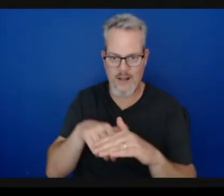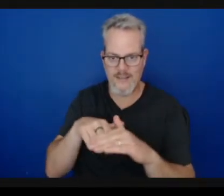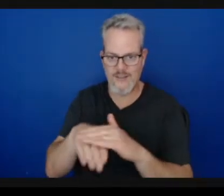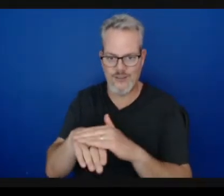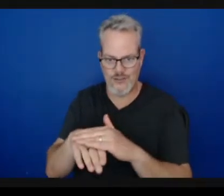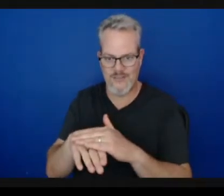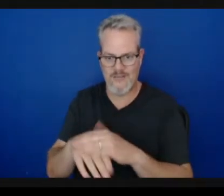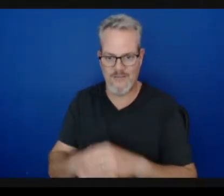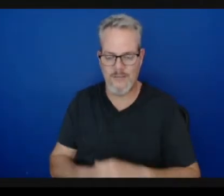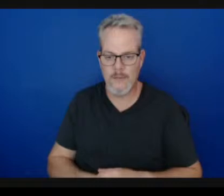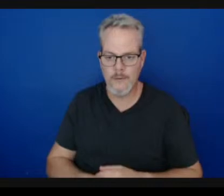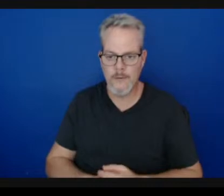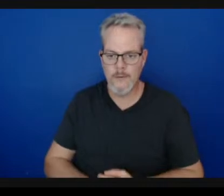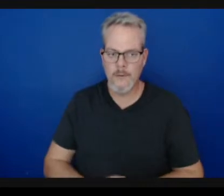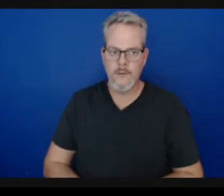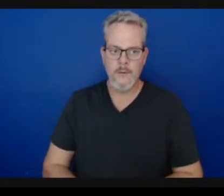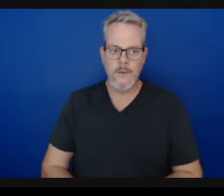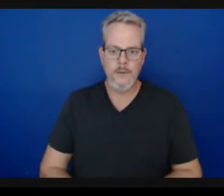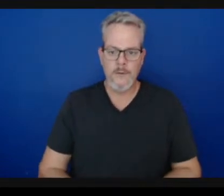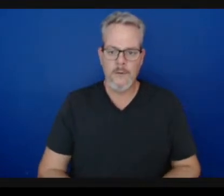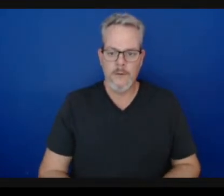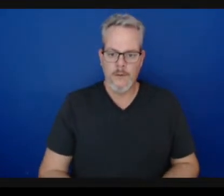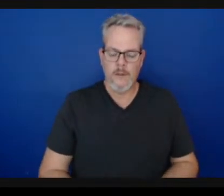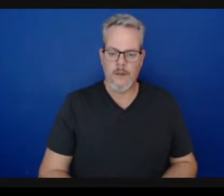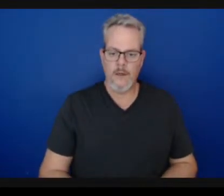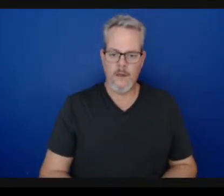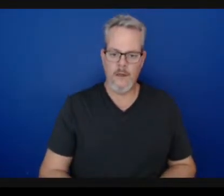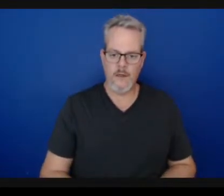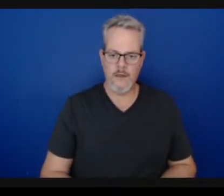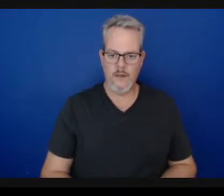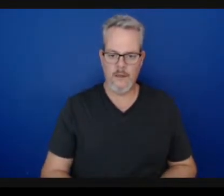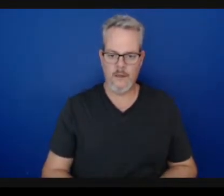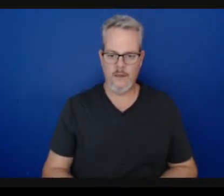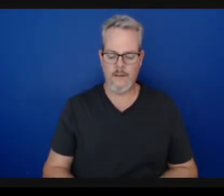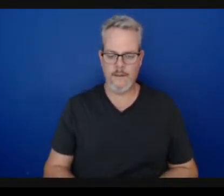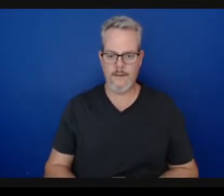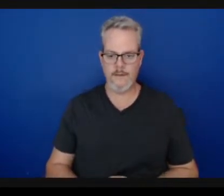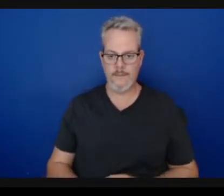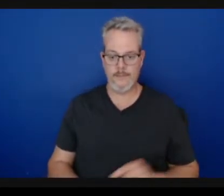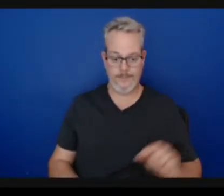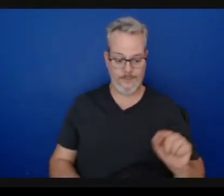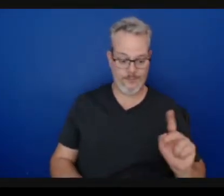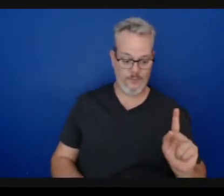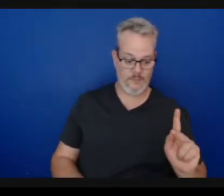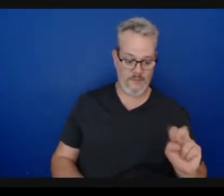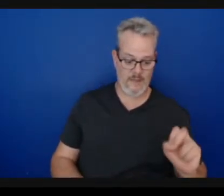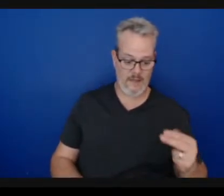as well, right? So, and the ocean entries, they span from Kahina in the west all the way to